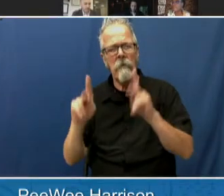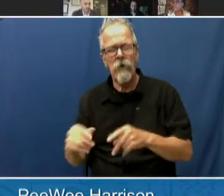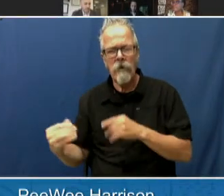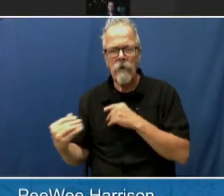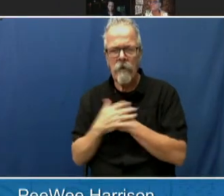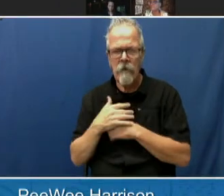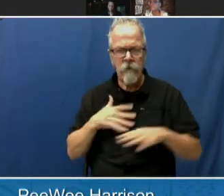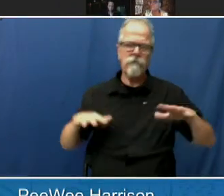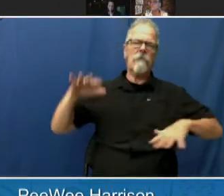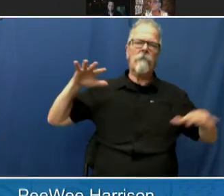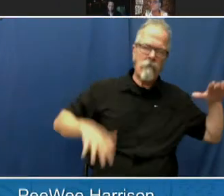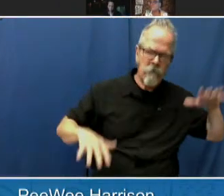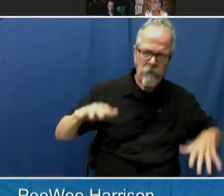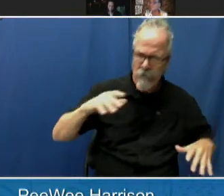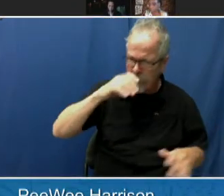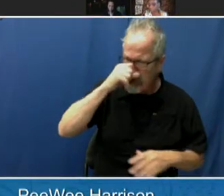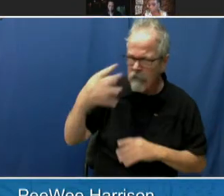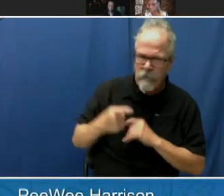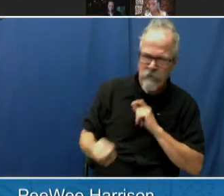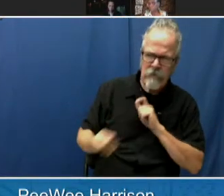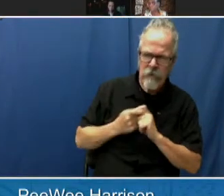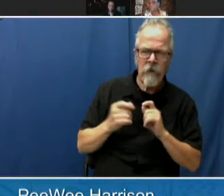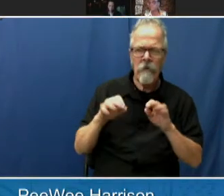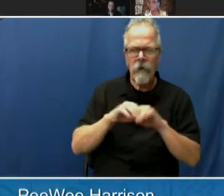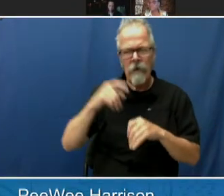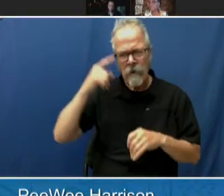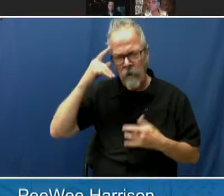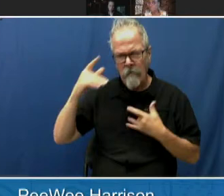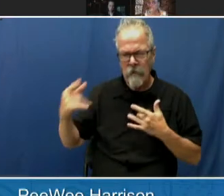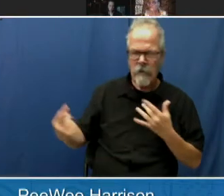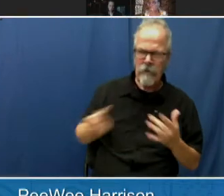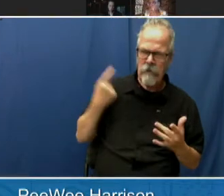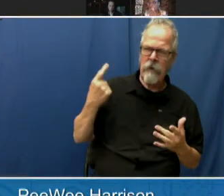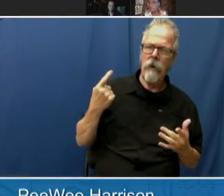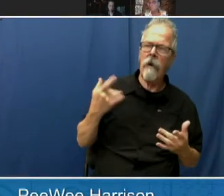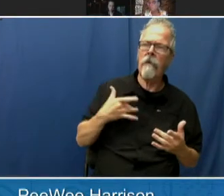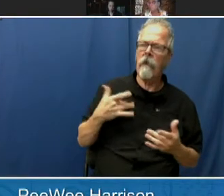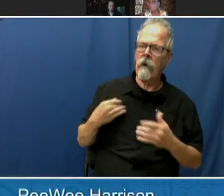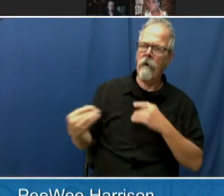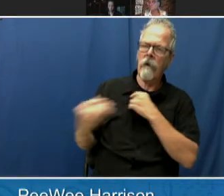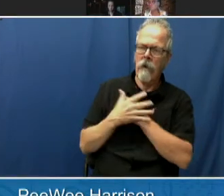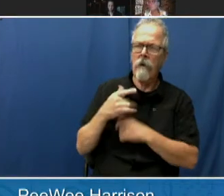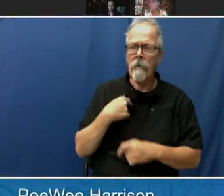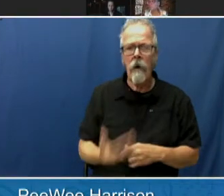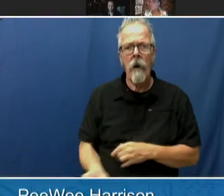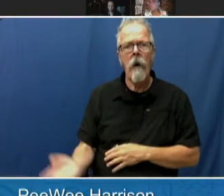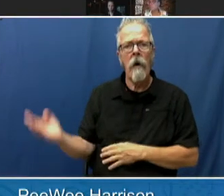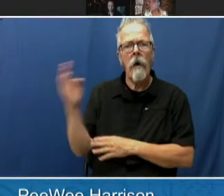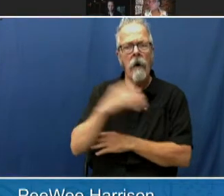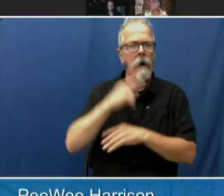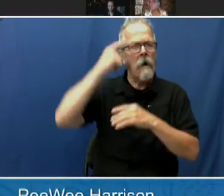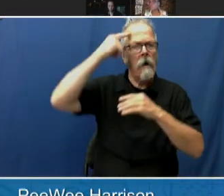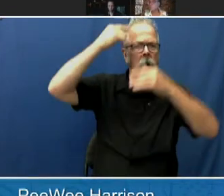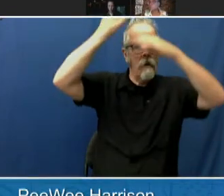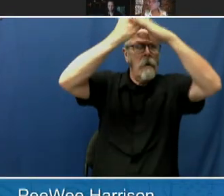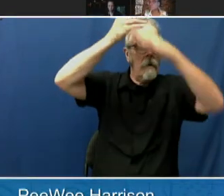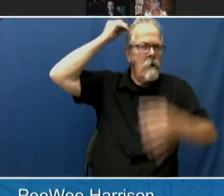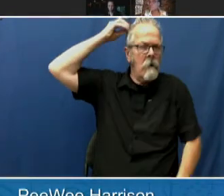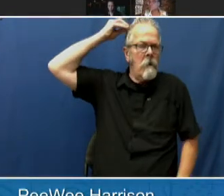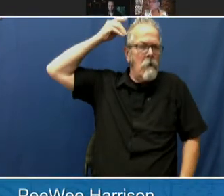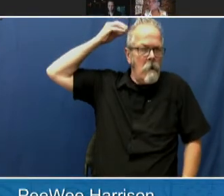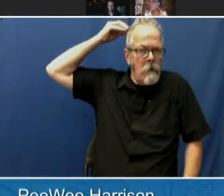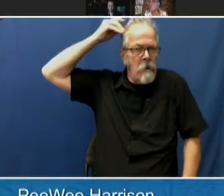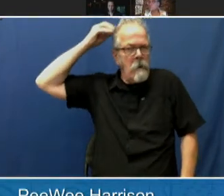sometimes we let it affect our whole day. I think from this day forward, we should work on not letting those 10 seconds ruin the rest